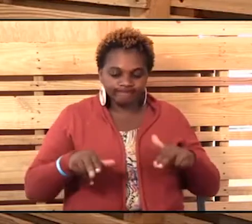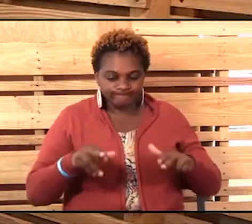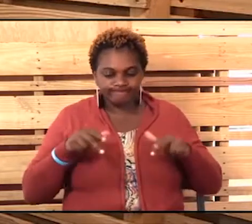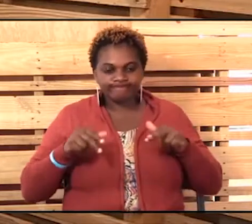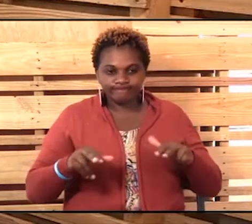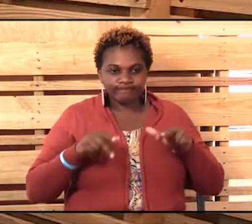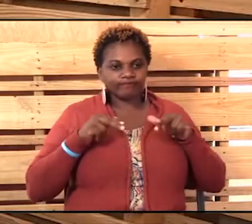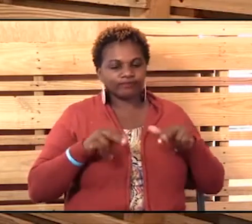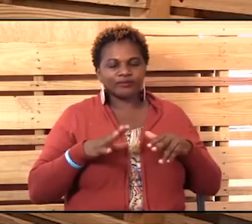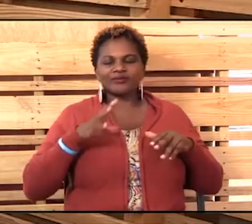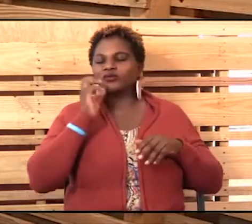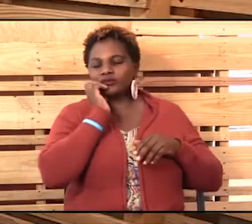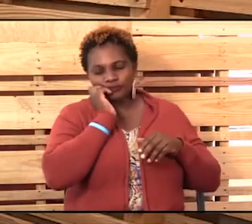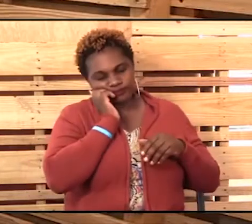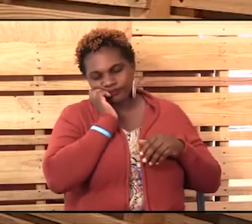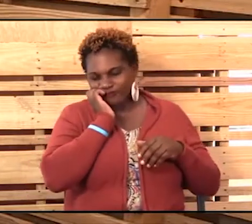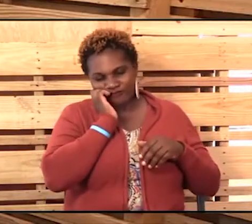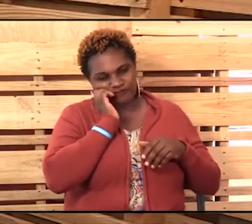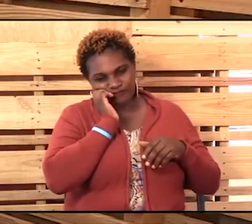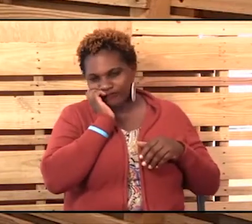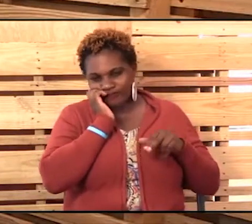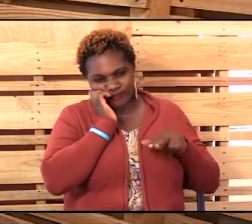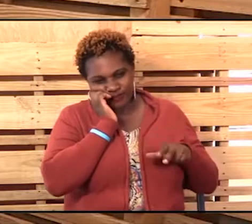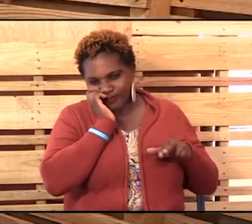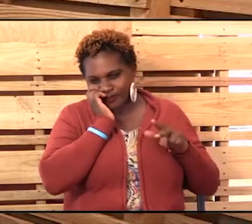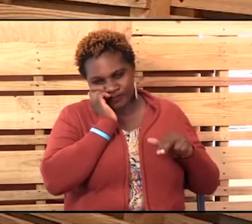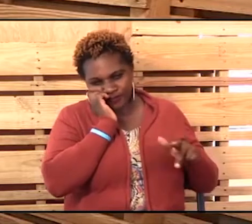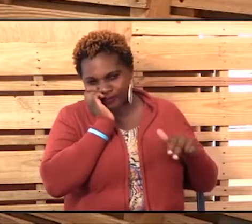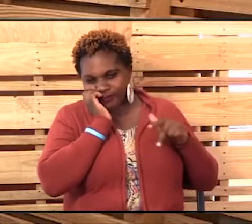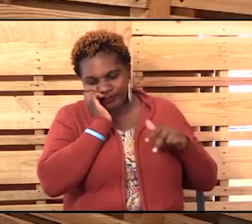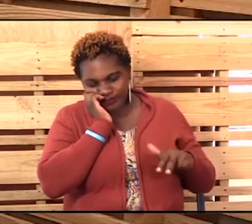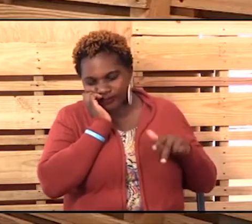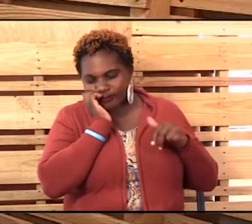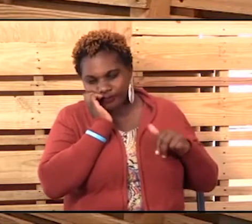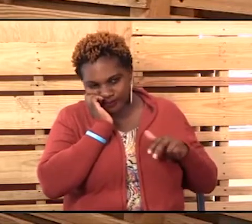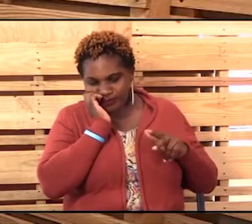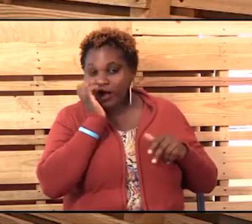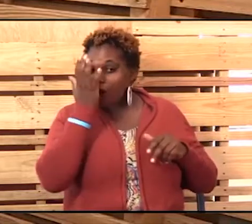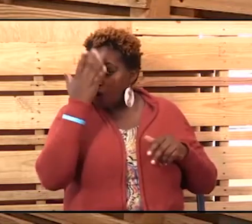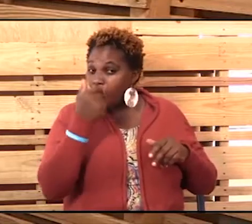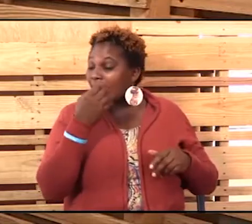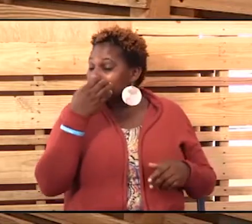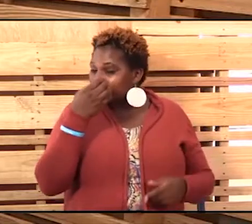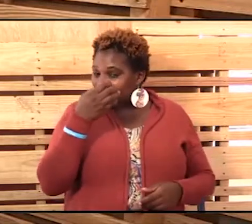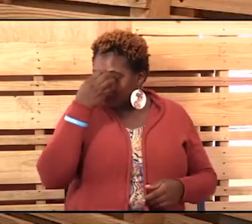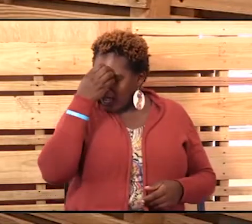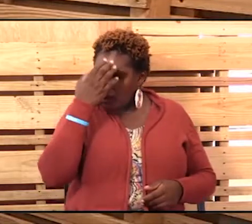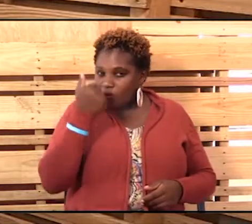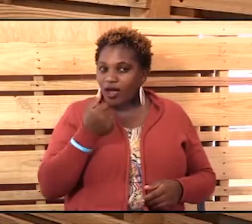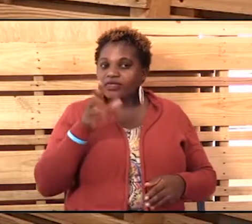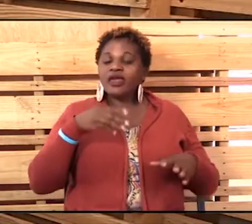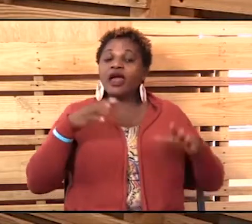Emmaus, and they were very sad. They were so sad. Why were they sad? Because their